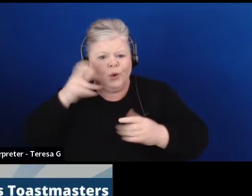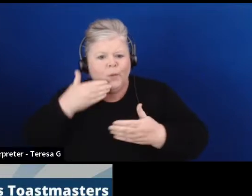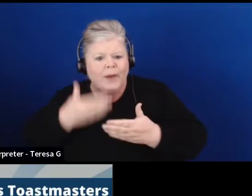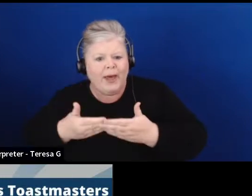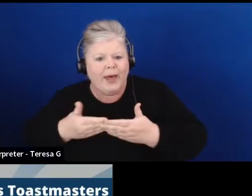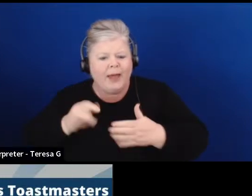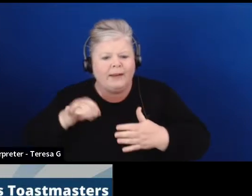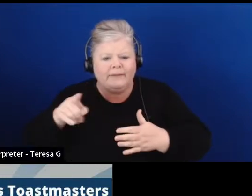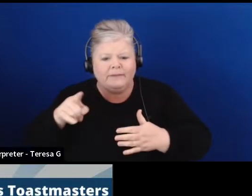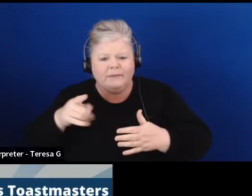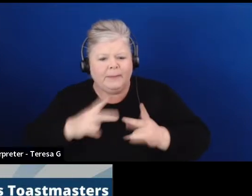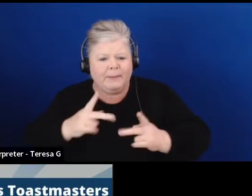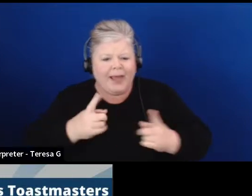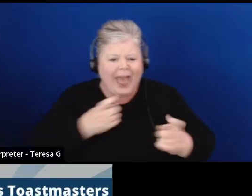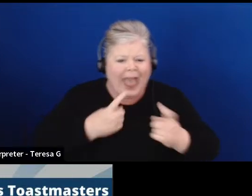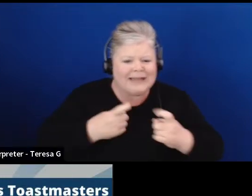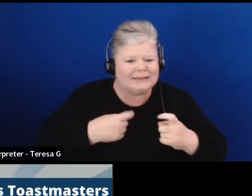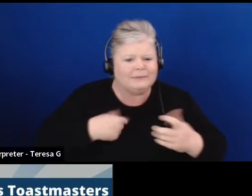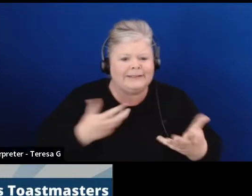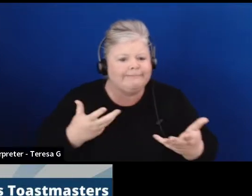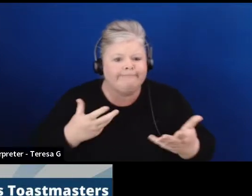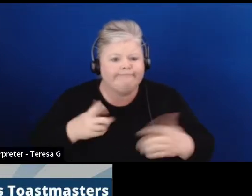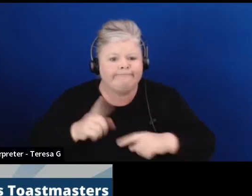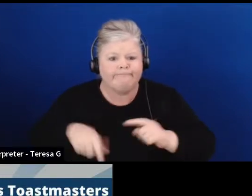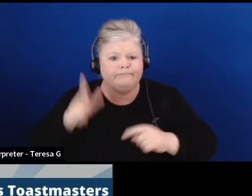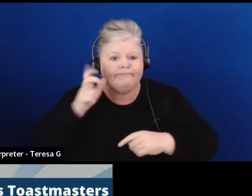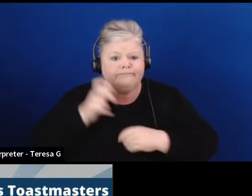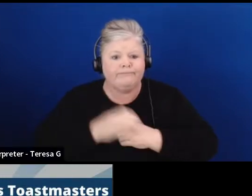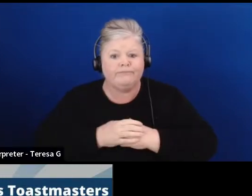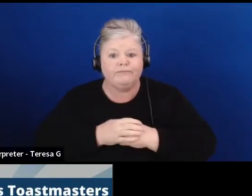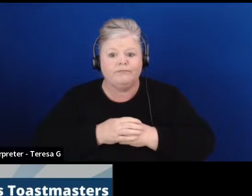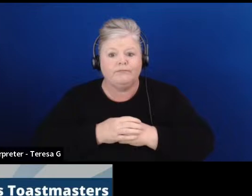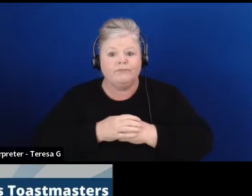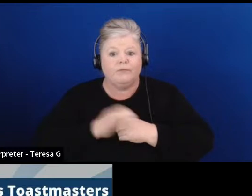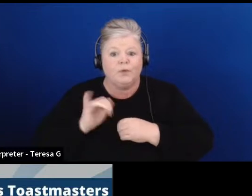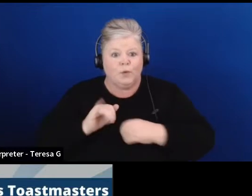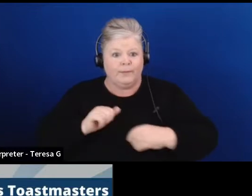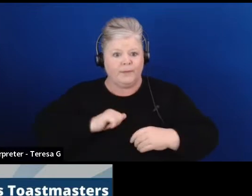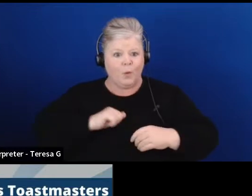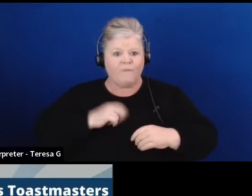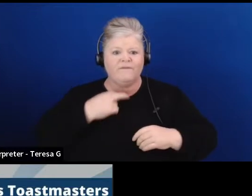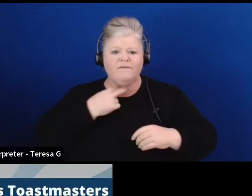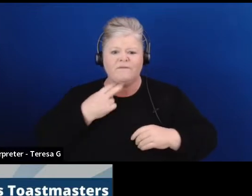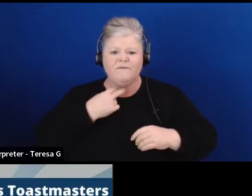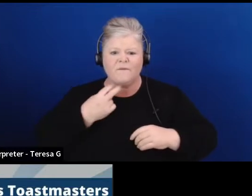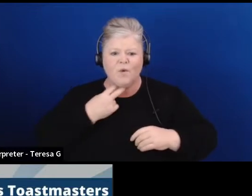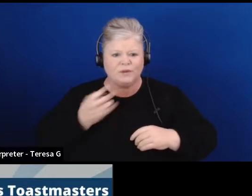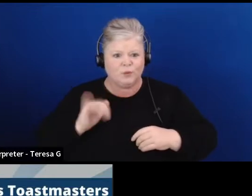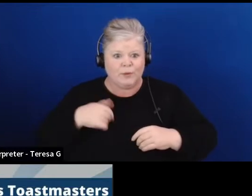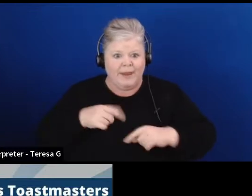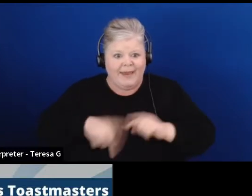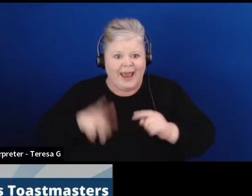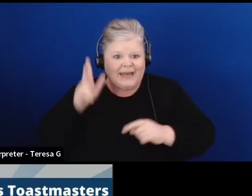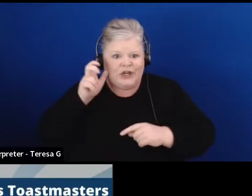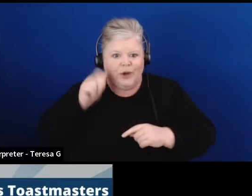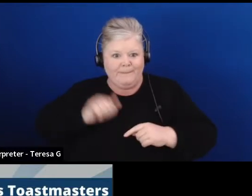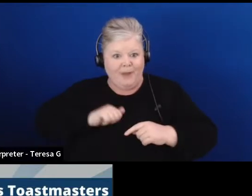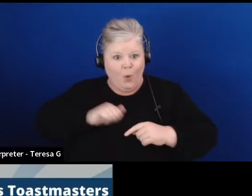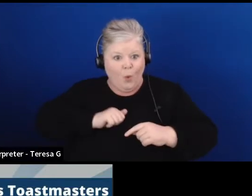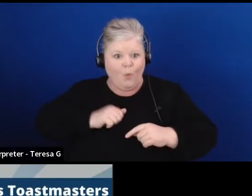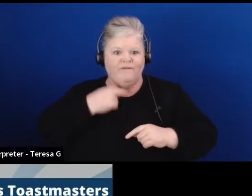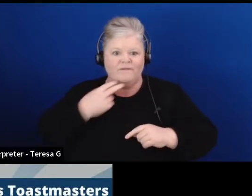asking me questions, and also just even my own voice. I don't hear my own voice very clearly.